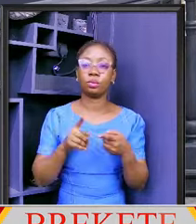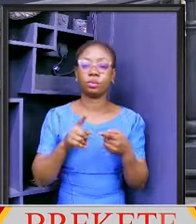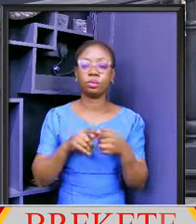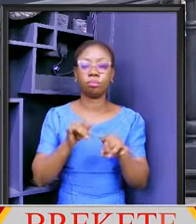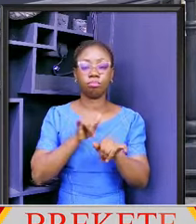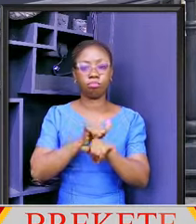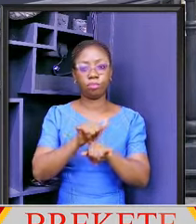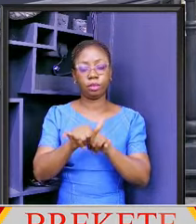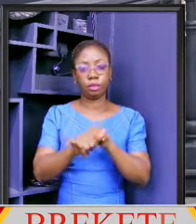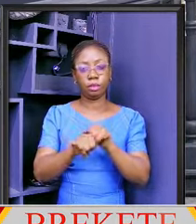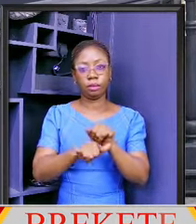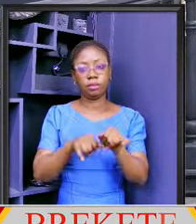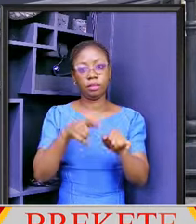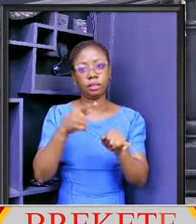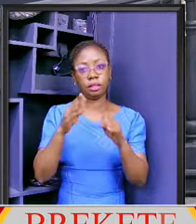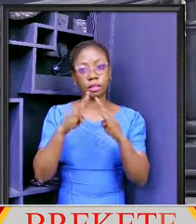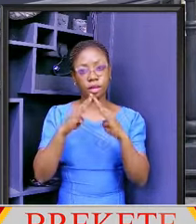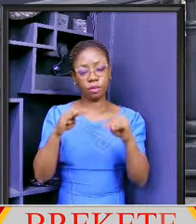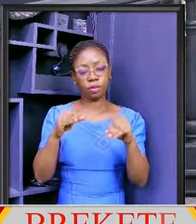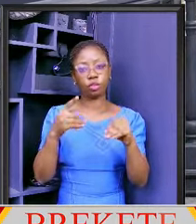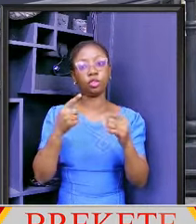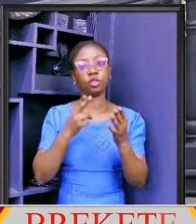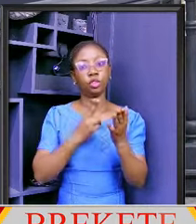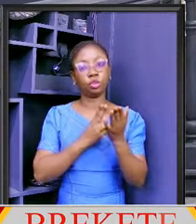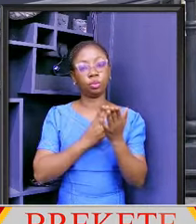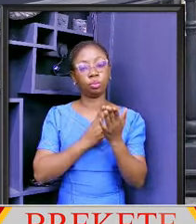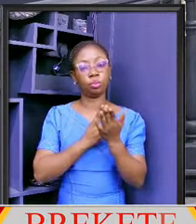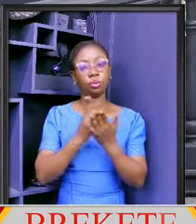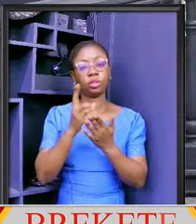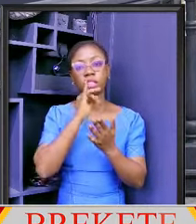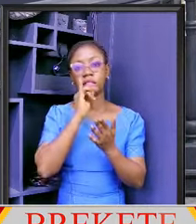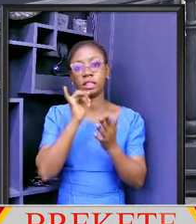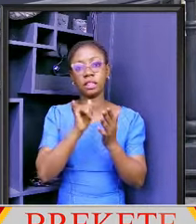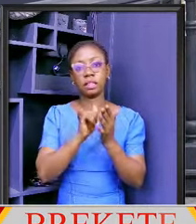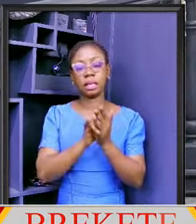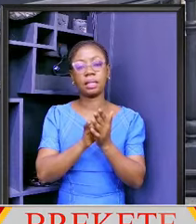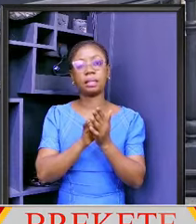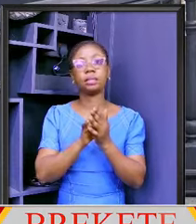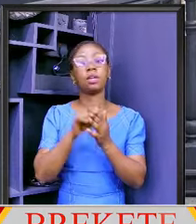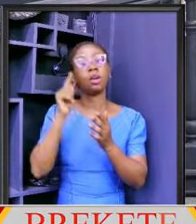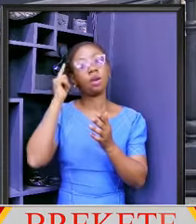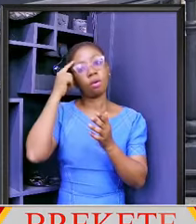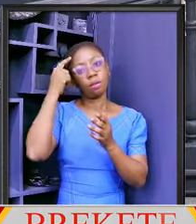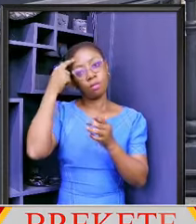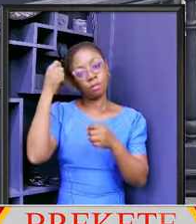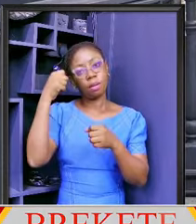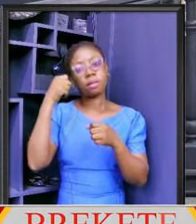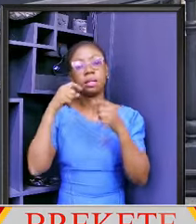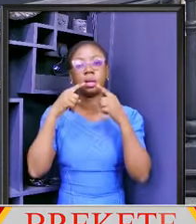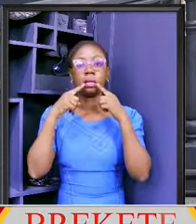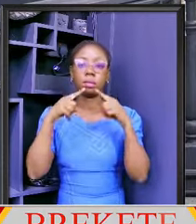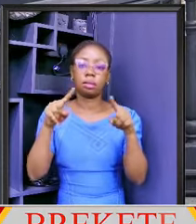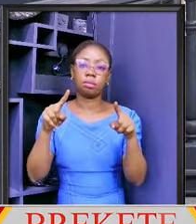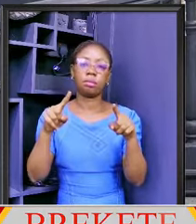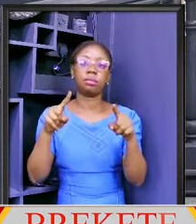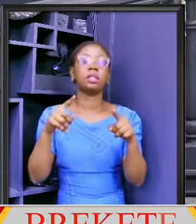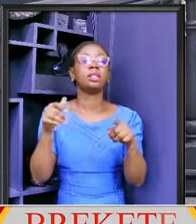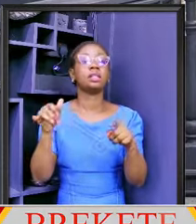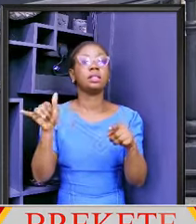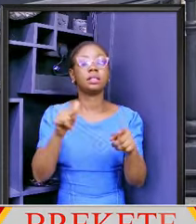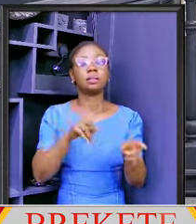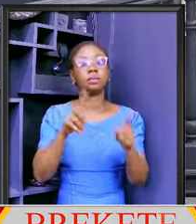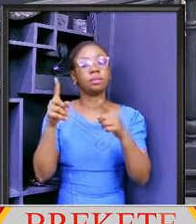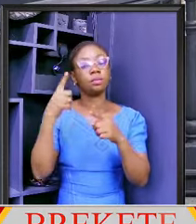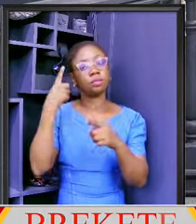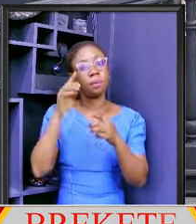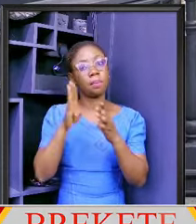house. The truth remains that government made pronunciation. They went for a meeting.